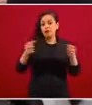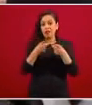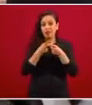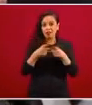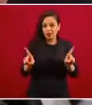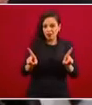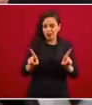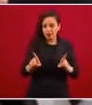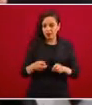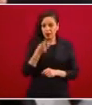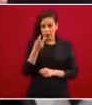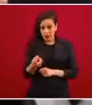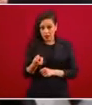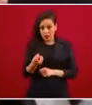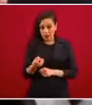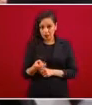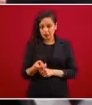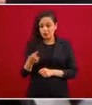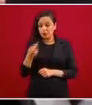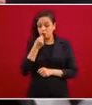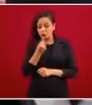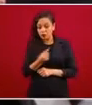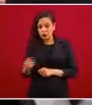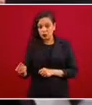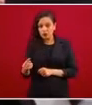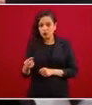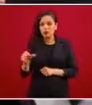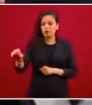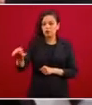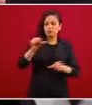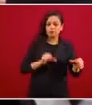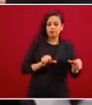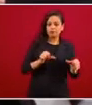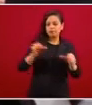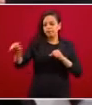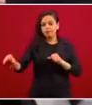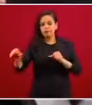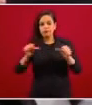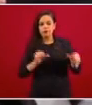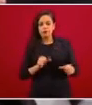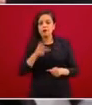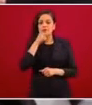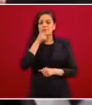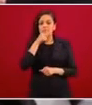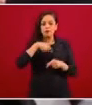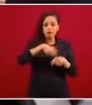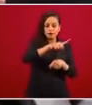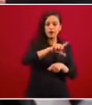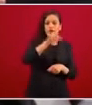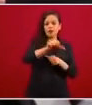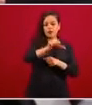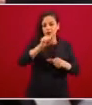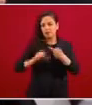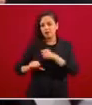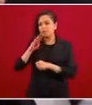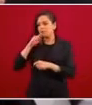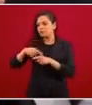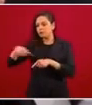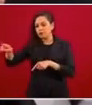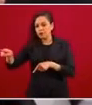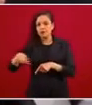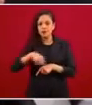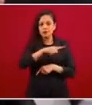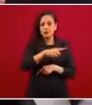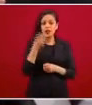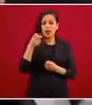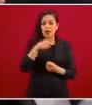of divorced parents. What happens to these children that are a week or a few days with one of the parents and then they